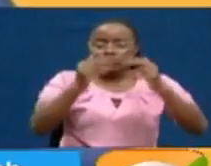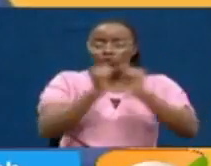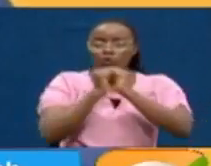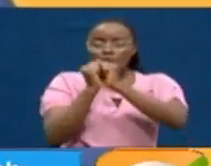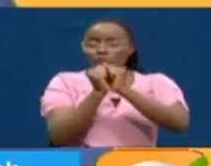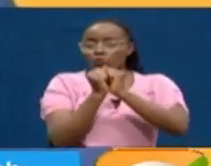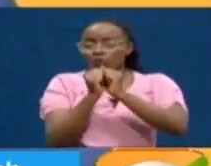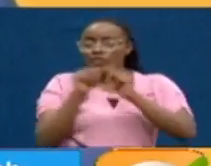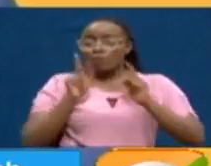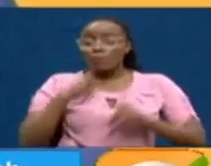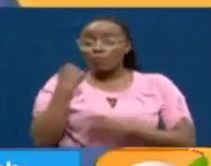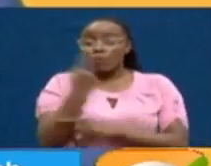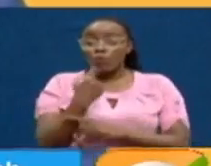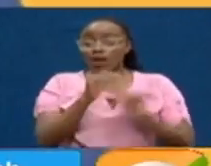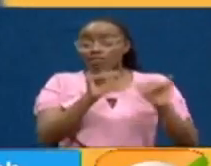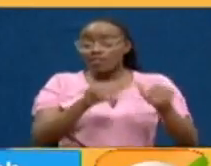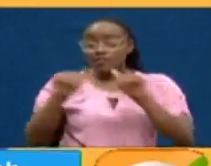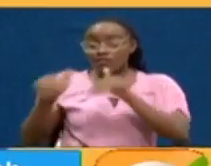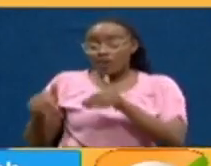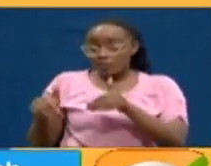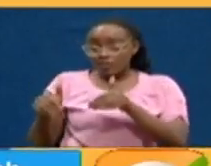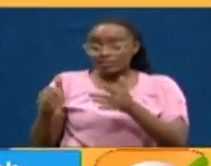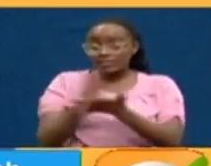those who are in the farming sector,